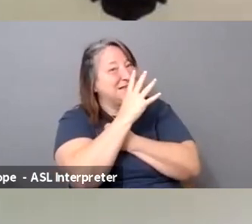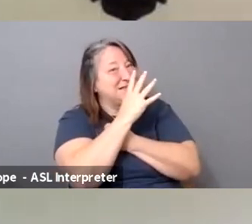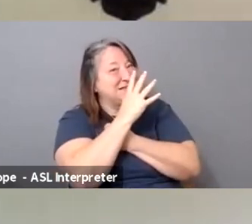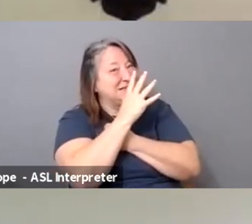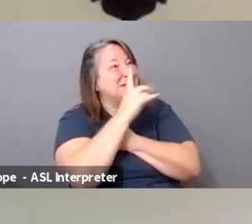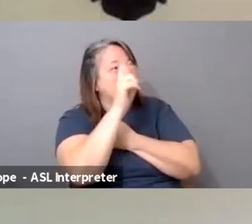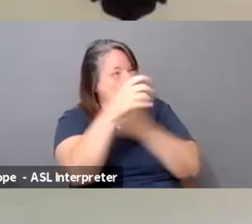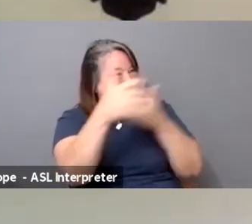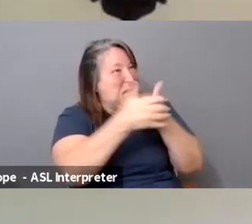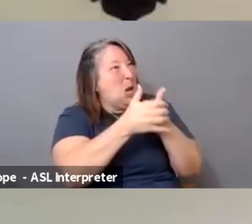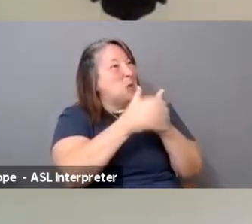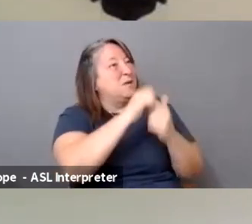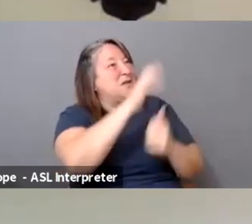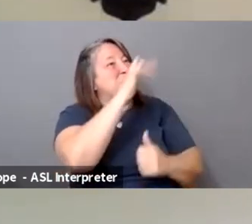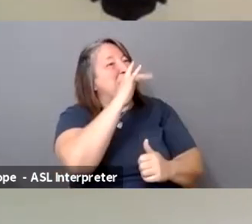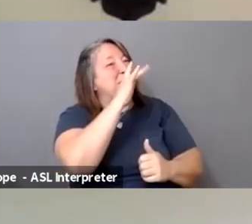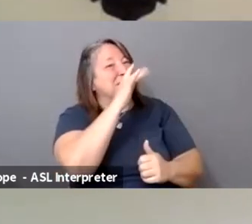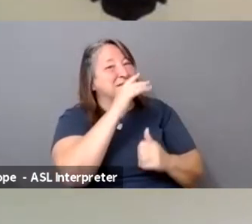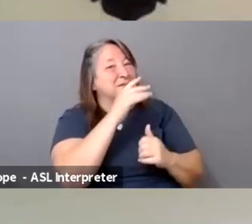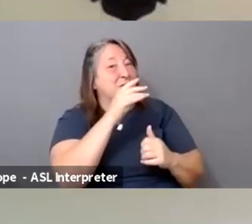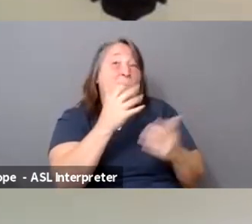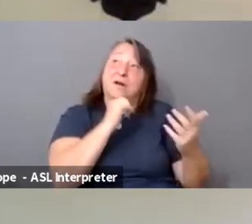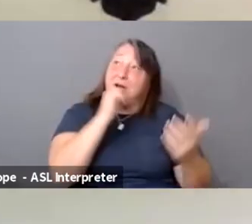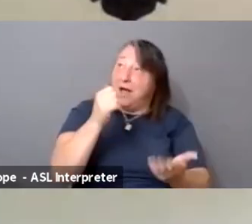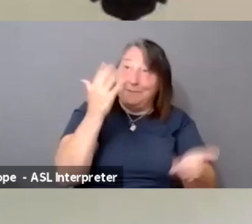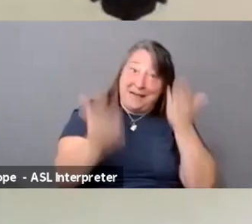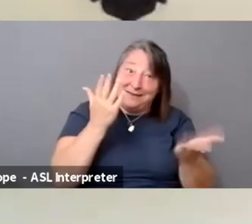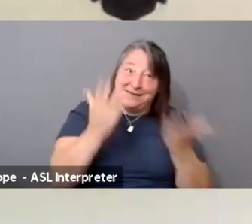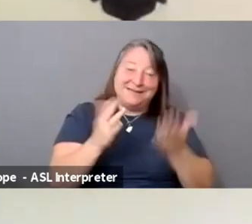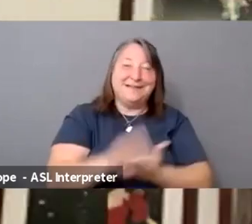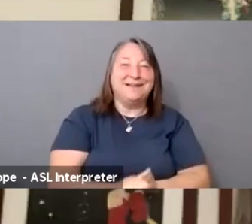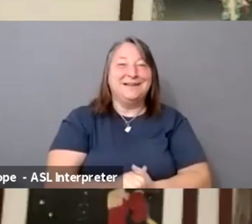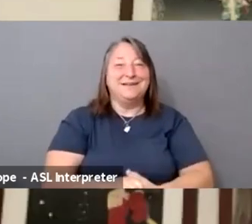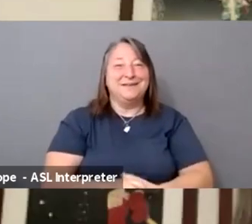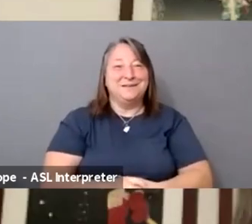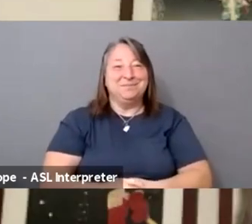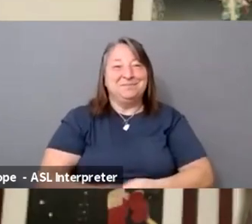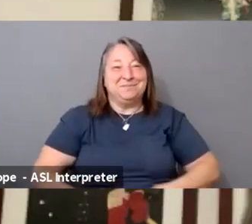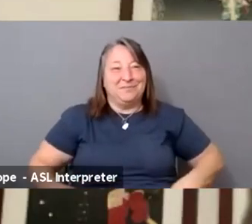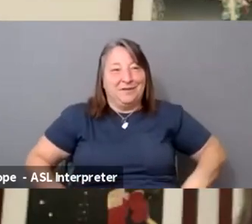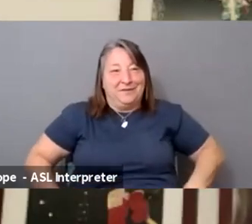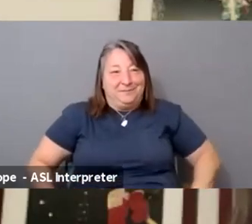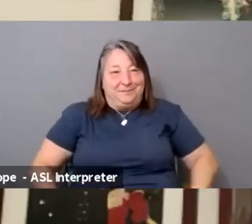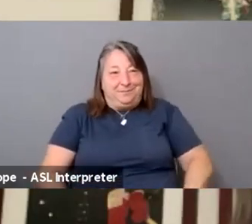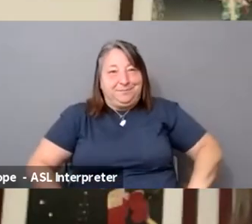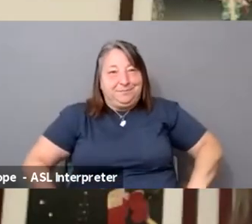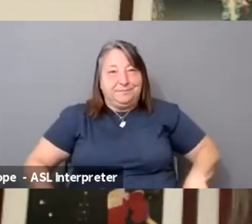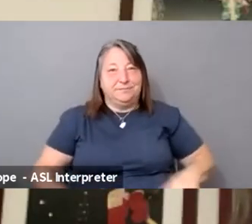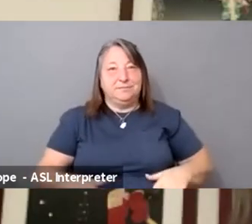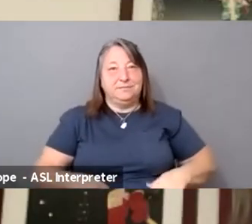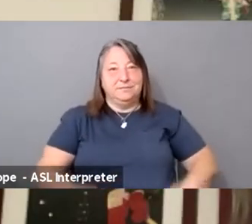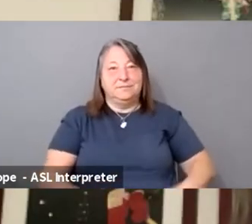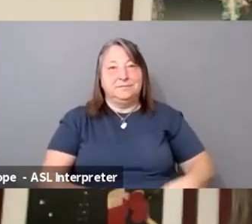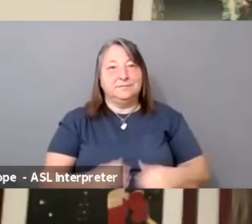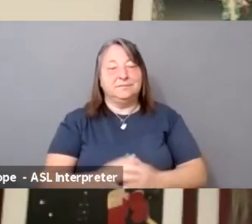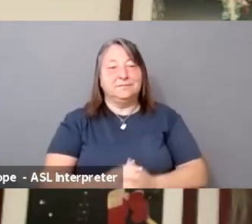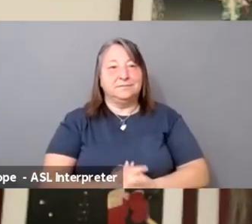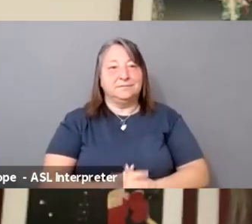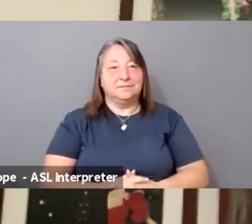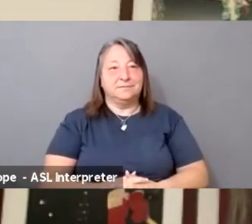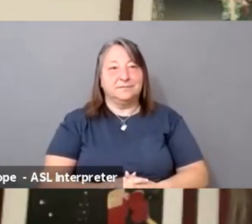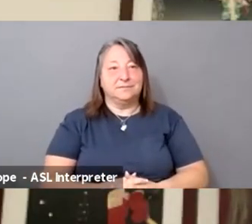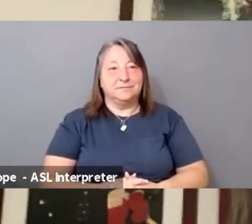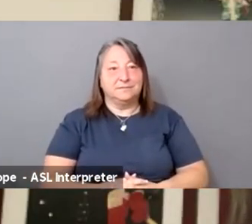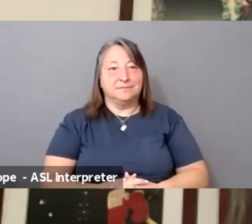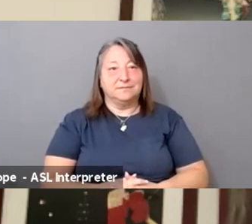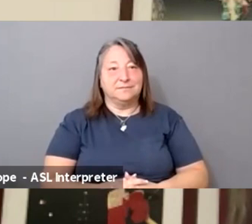close relationship. Or not. And then how did that experience inform you in terms